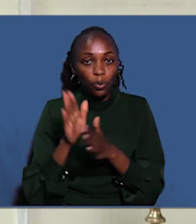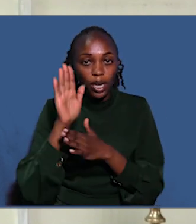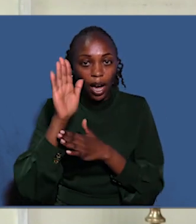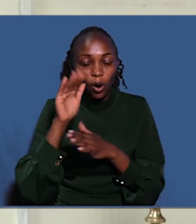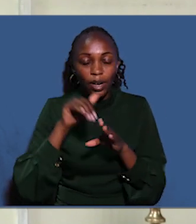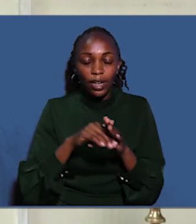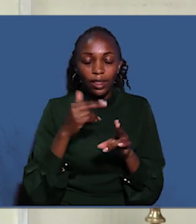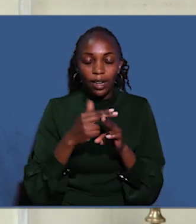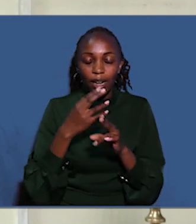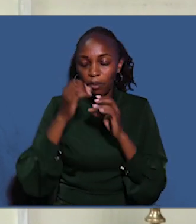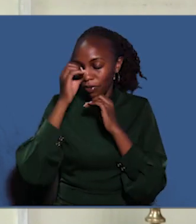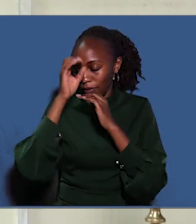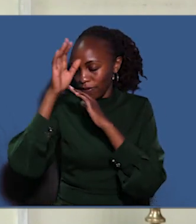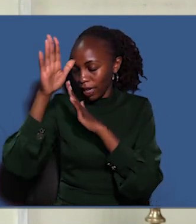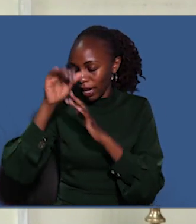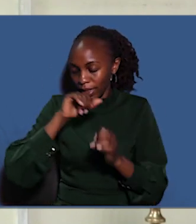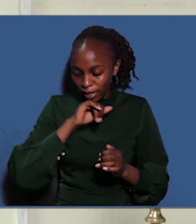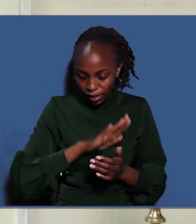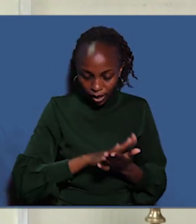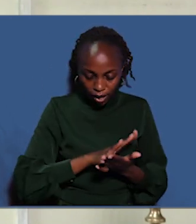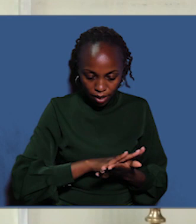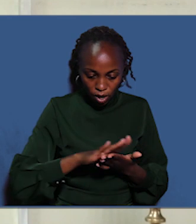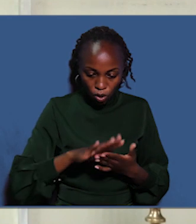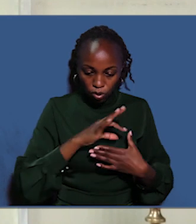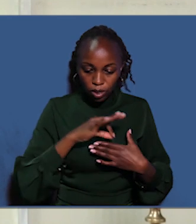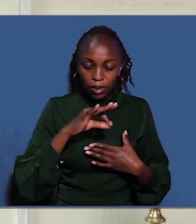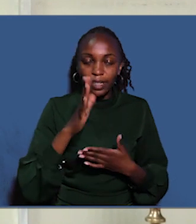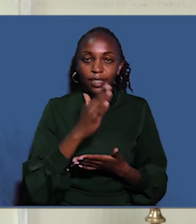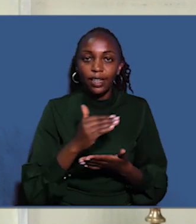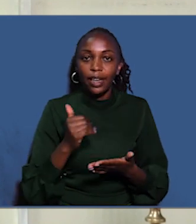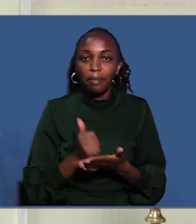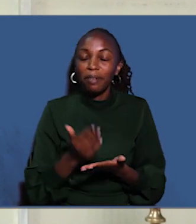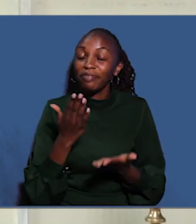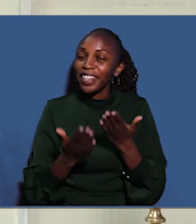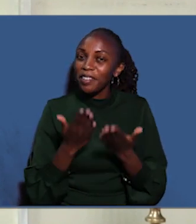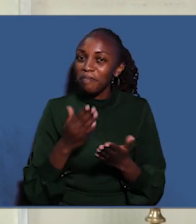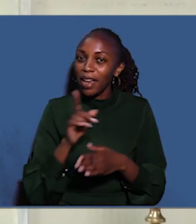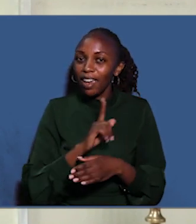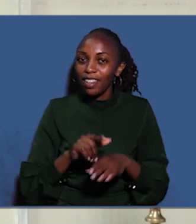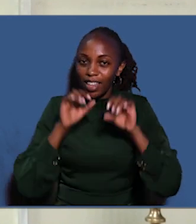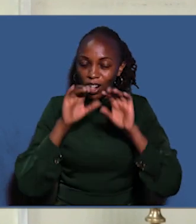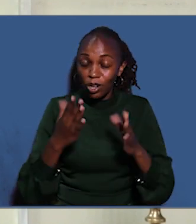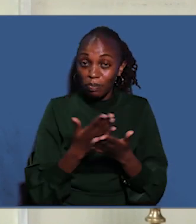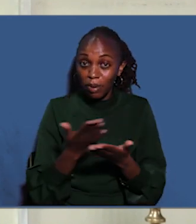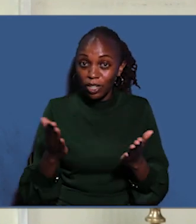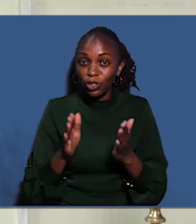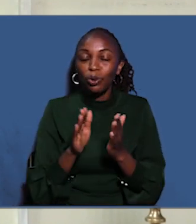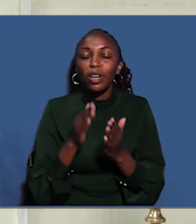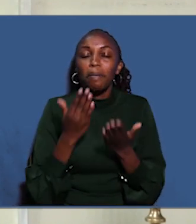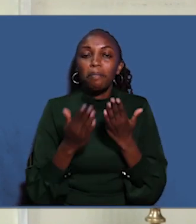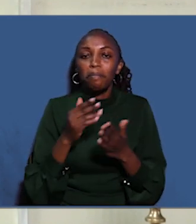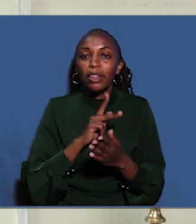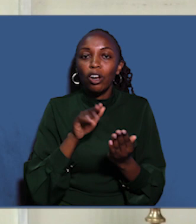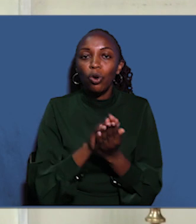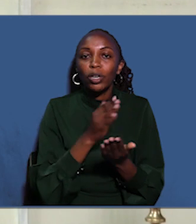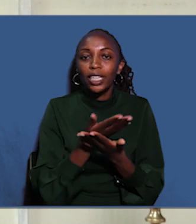of the Father, the Son, and the Holy Spirit. Amen. May the Lord bless you. May the Lord keep you. May